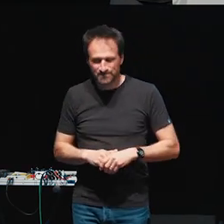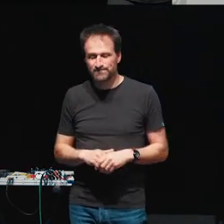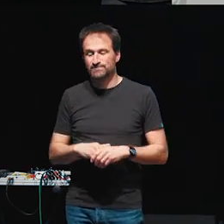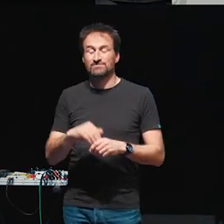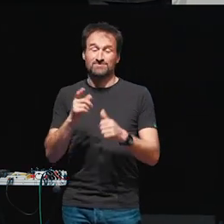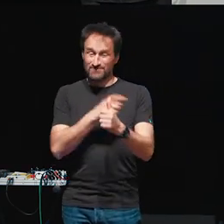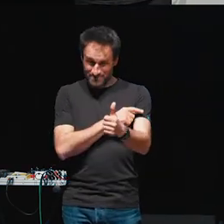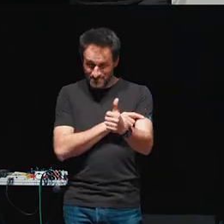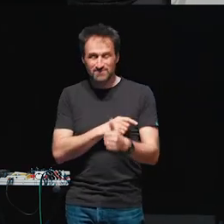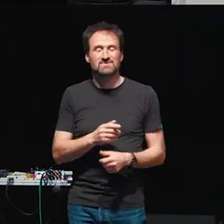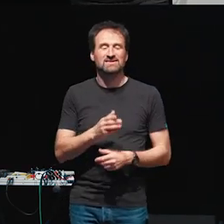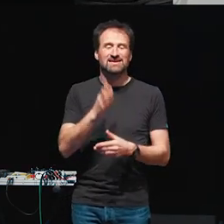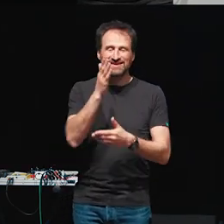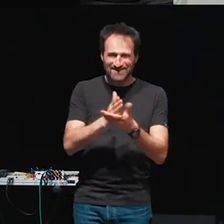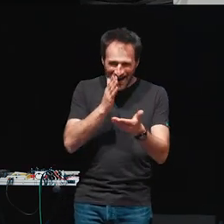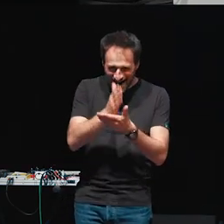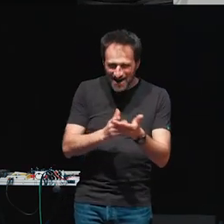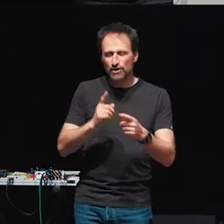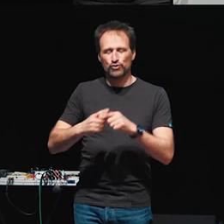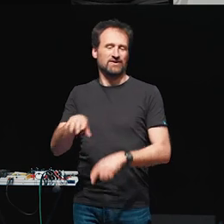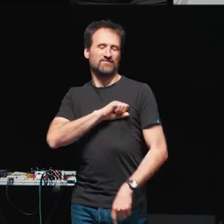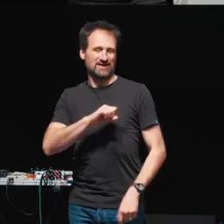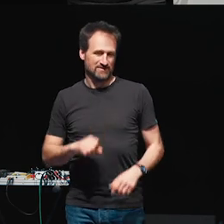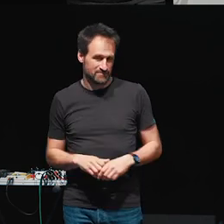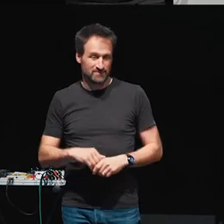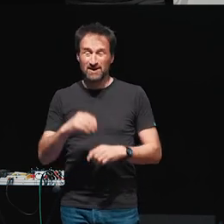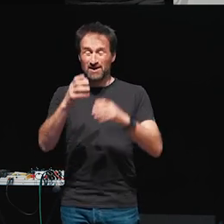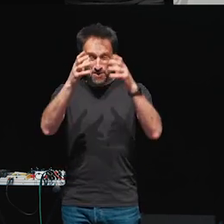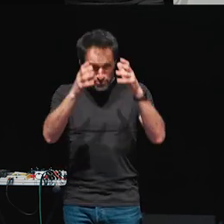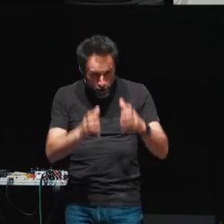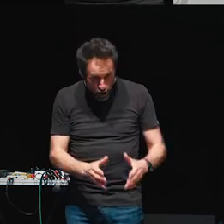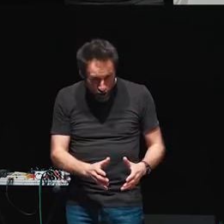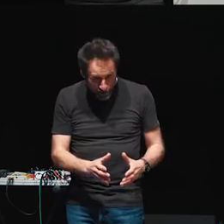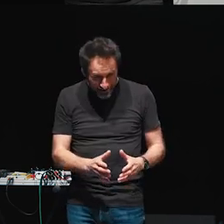conquer. Monoliths are not what you would want to have when you're dealing with scale.